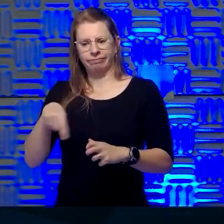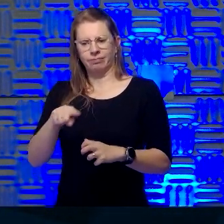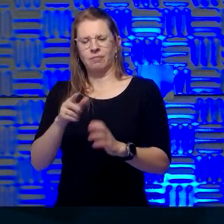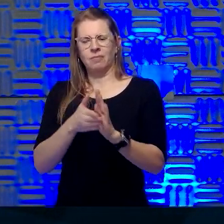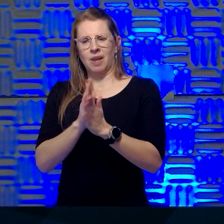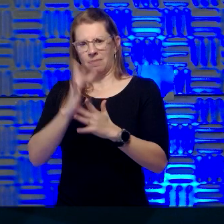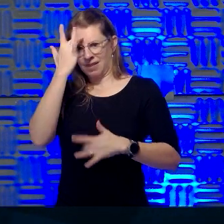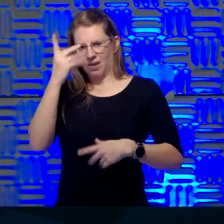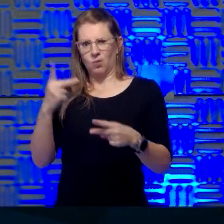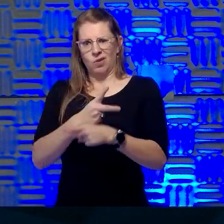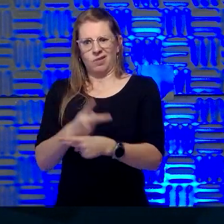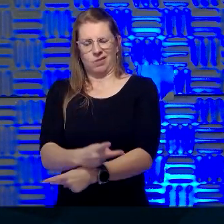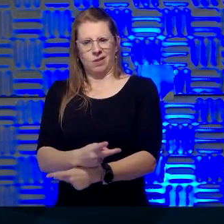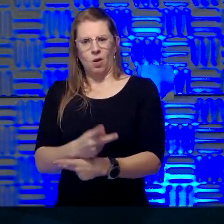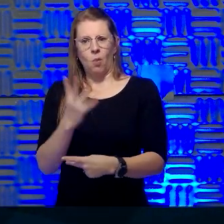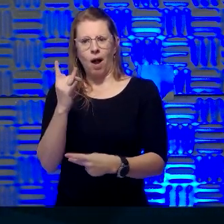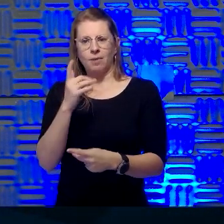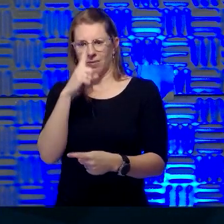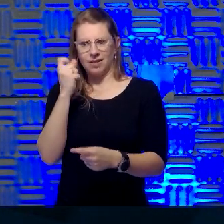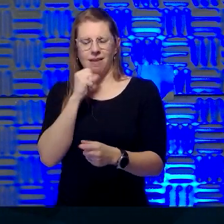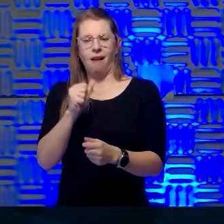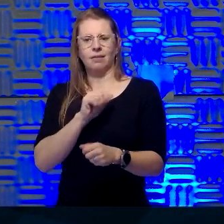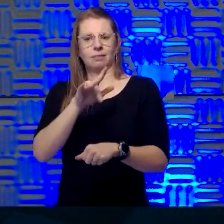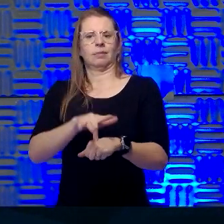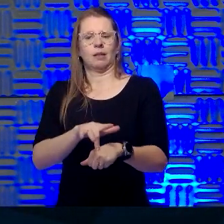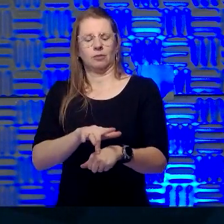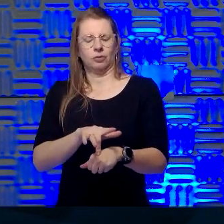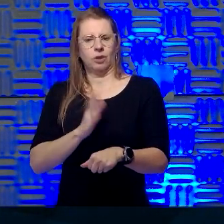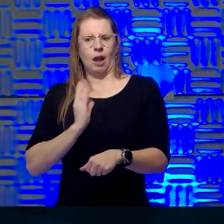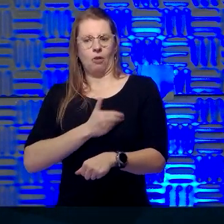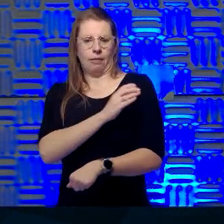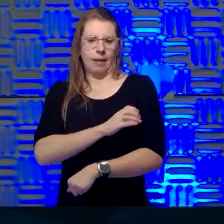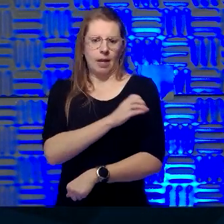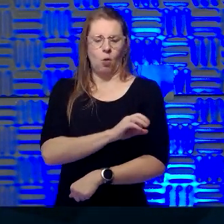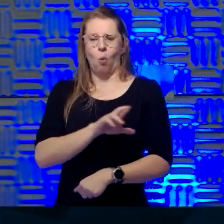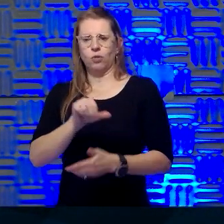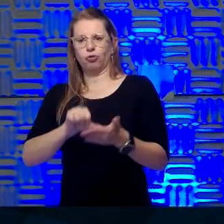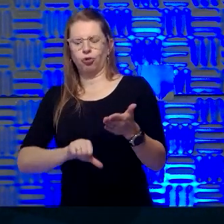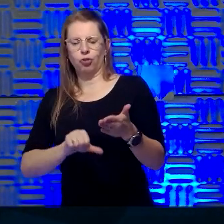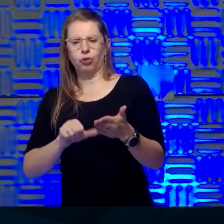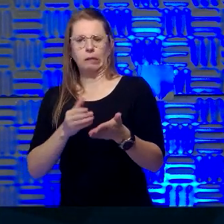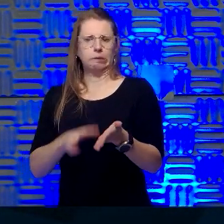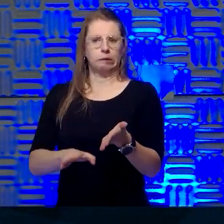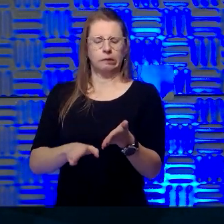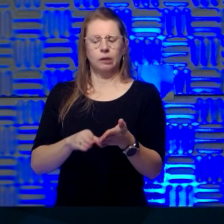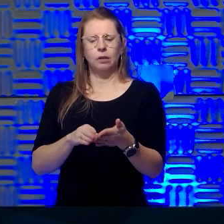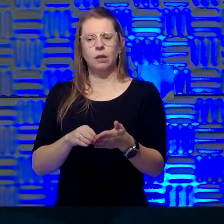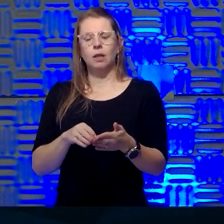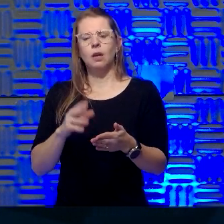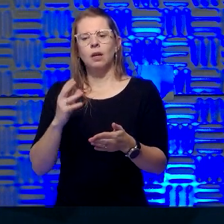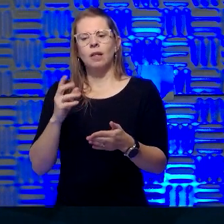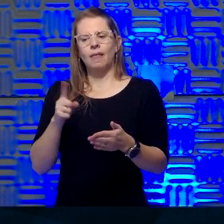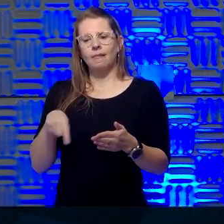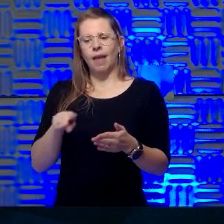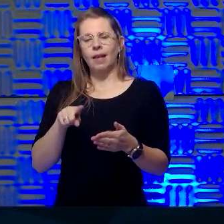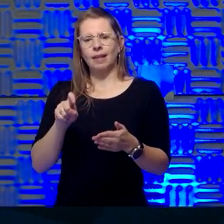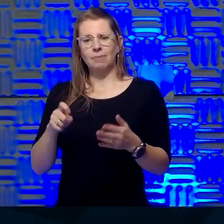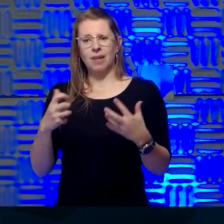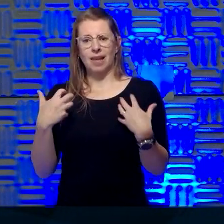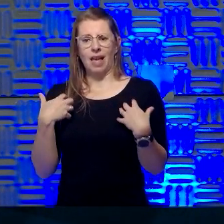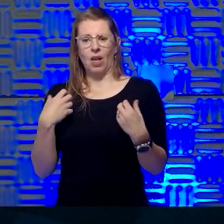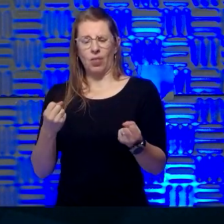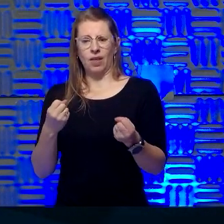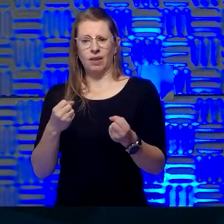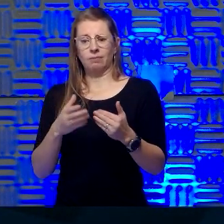see us, or have, not having surgeries or operations that are needed or necessary to continue, that they can be healthy beyond